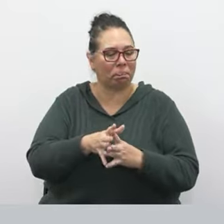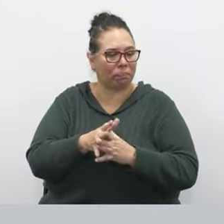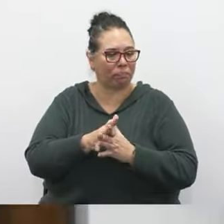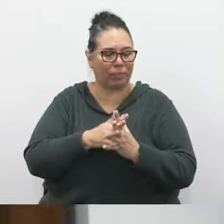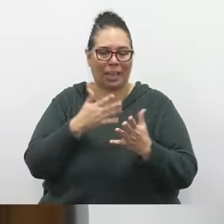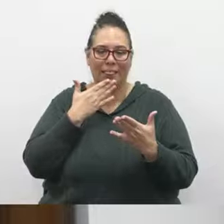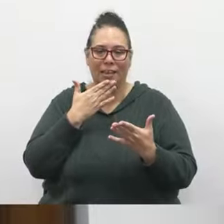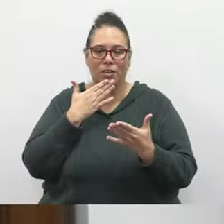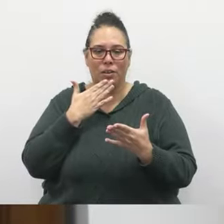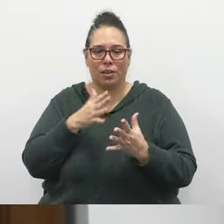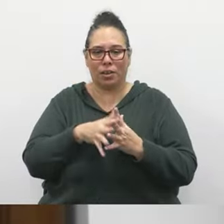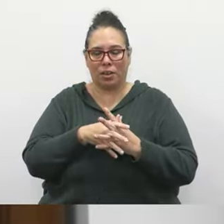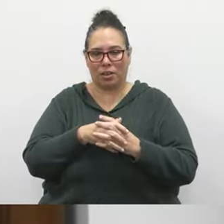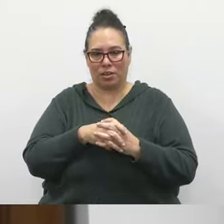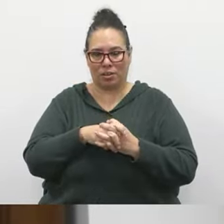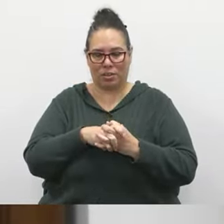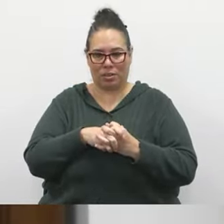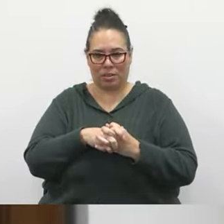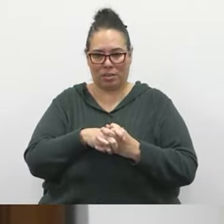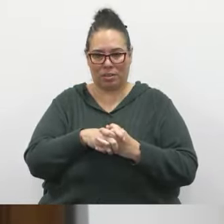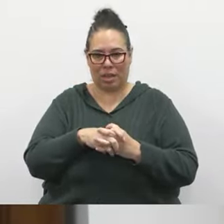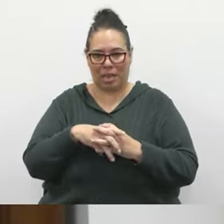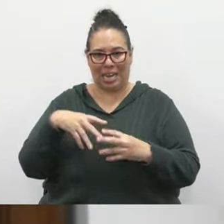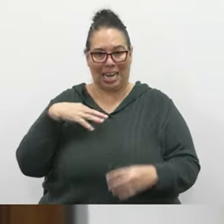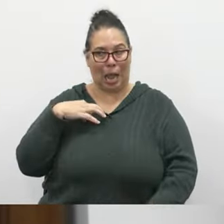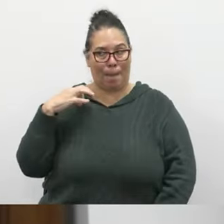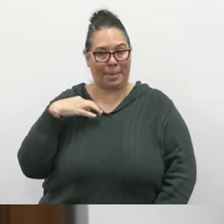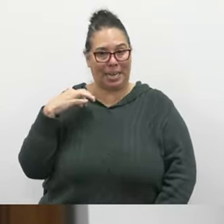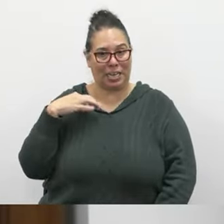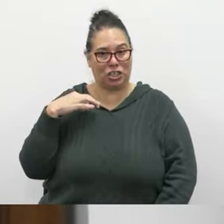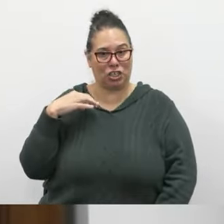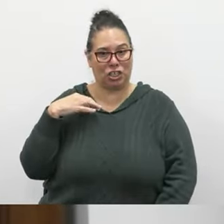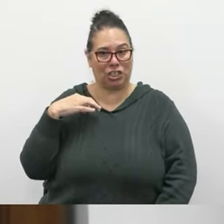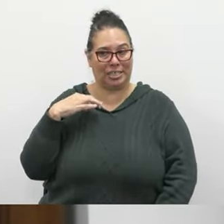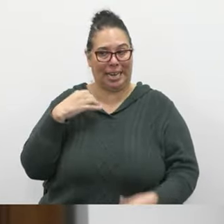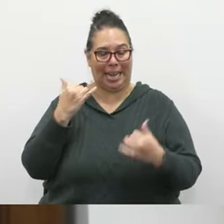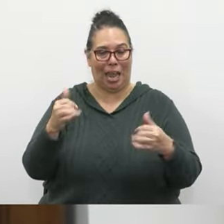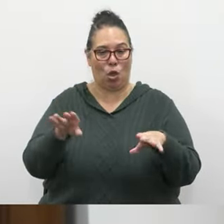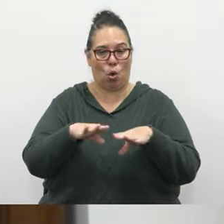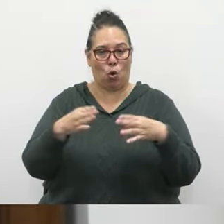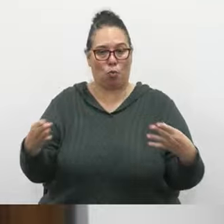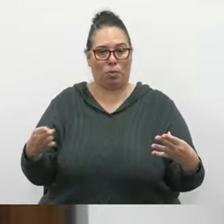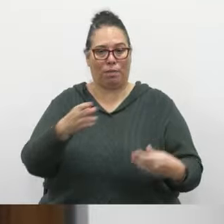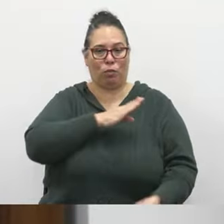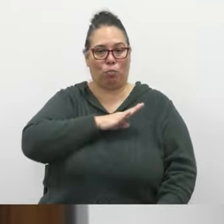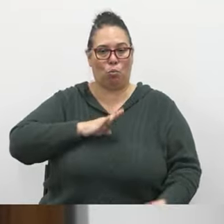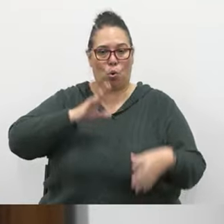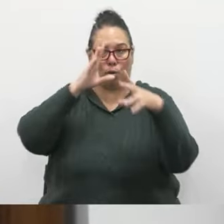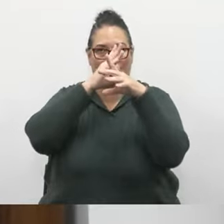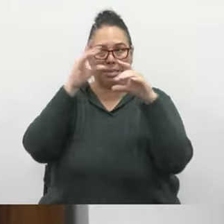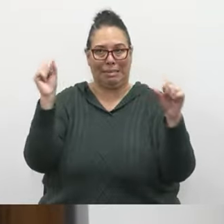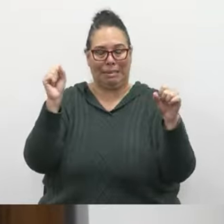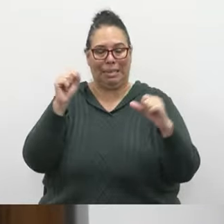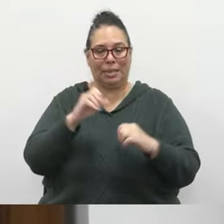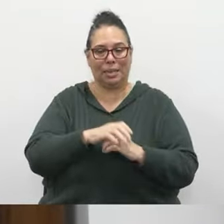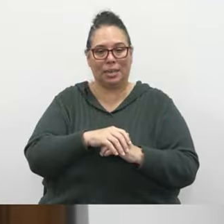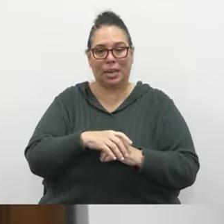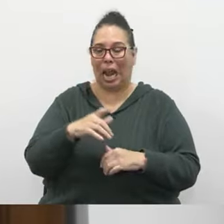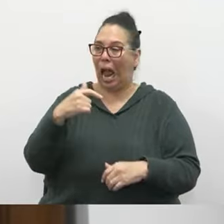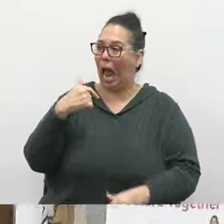Thank you. So nominations are now open for board president. I